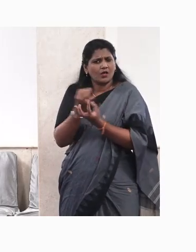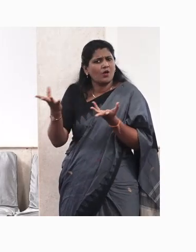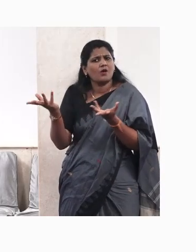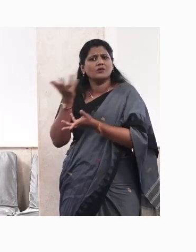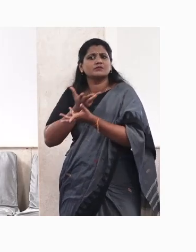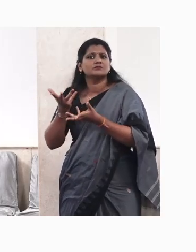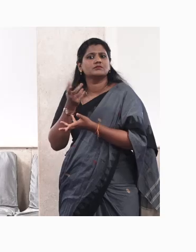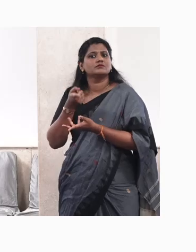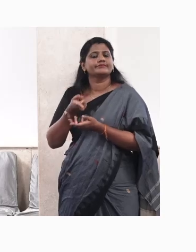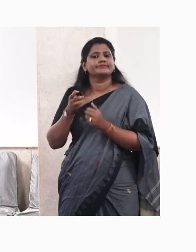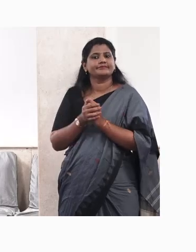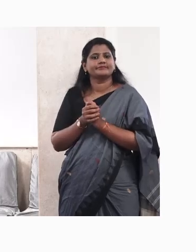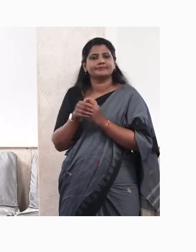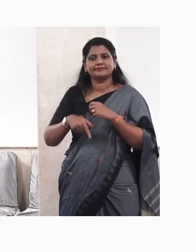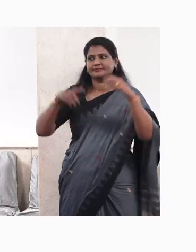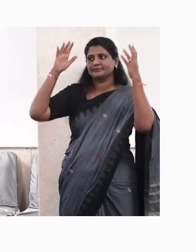interactions.